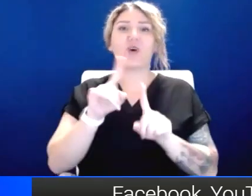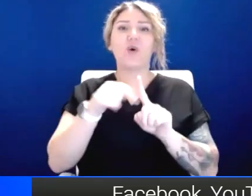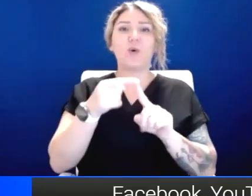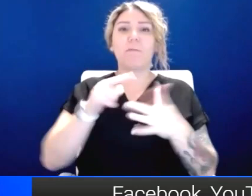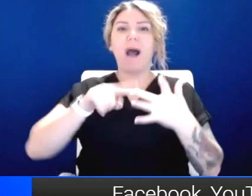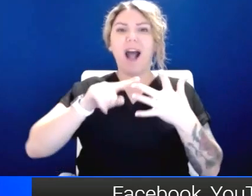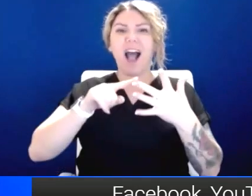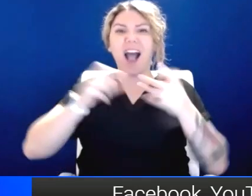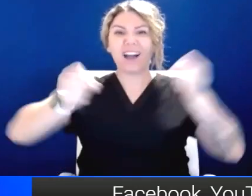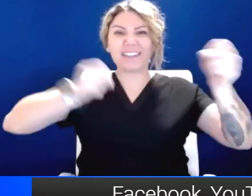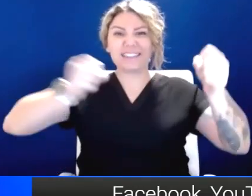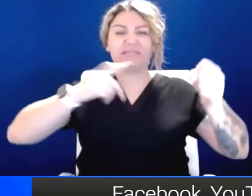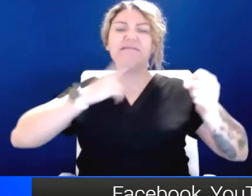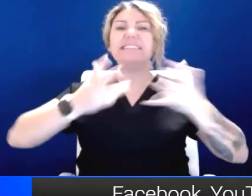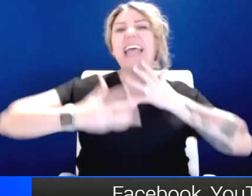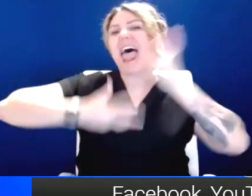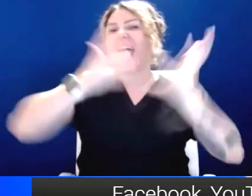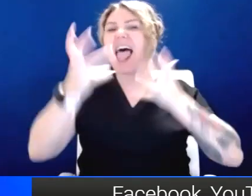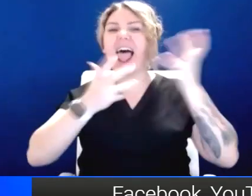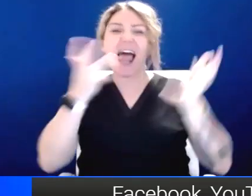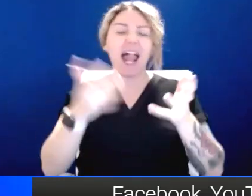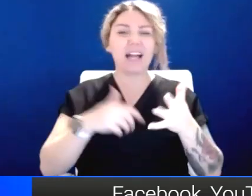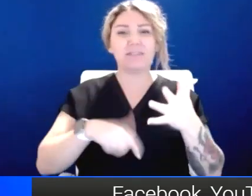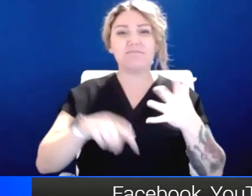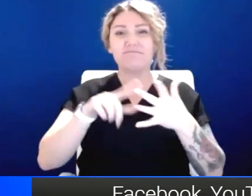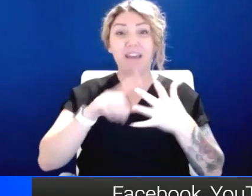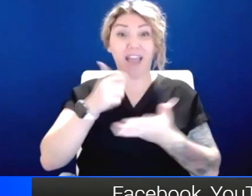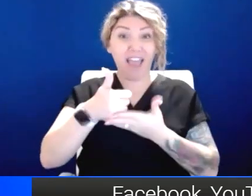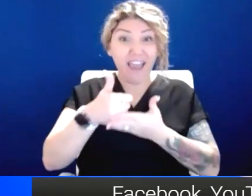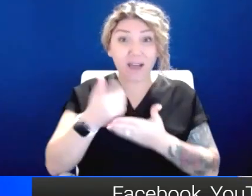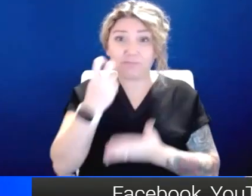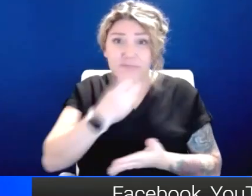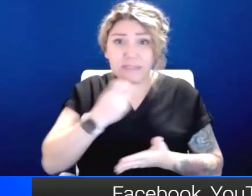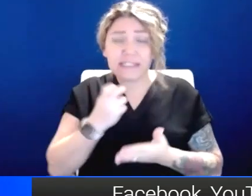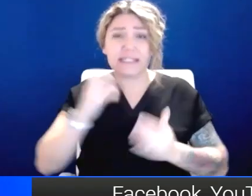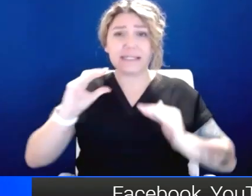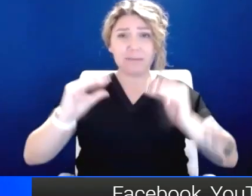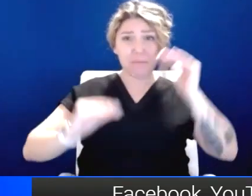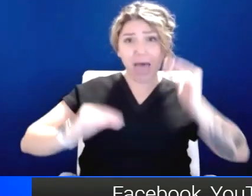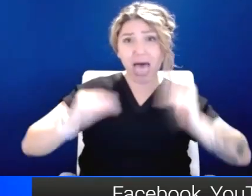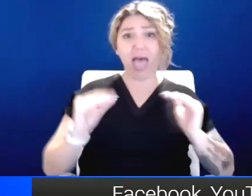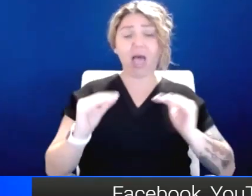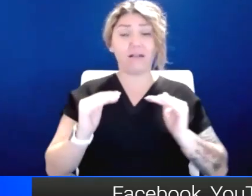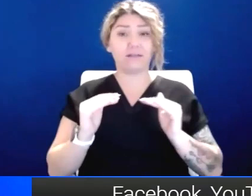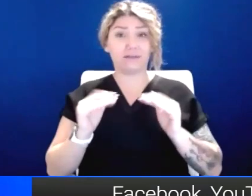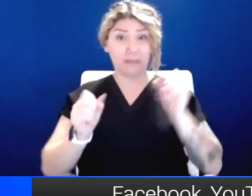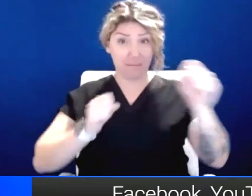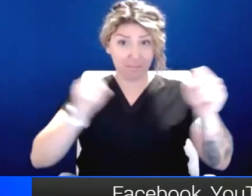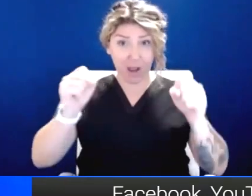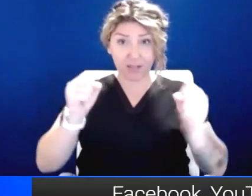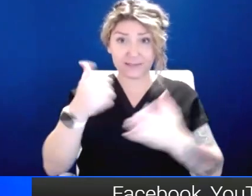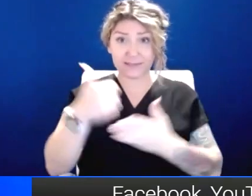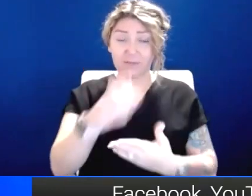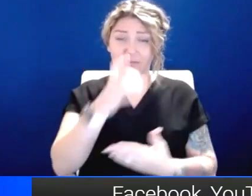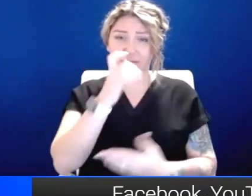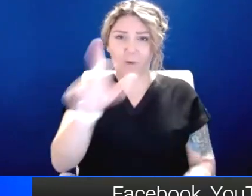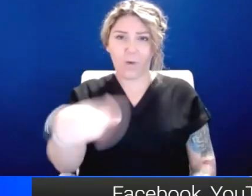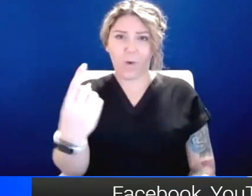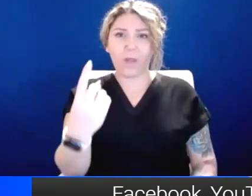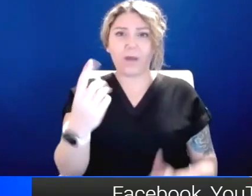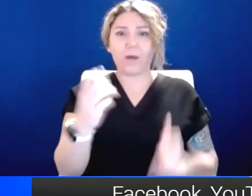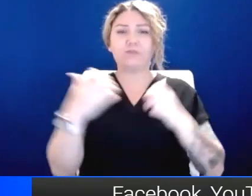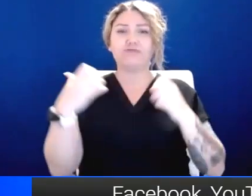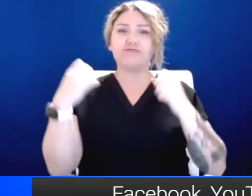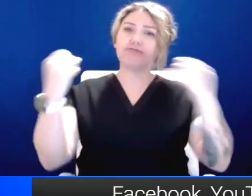and that helps with their speech. It helps with their balance. So boxing is one thing which helps not only with strengthening, but